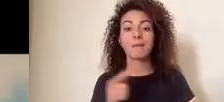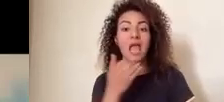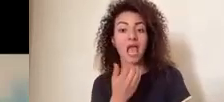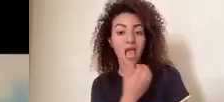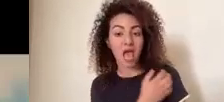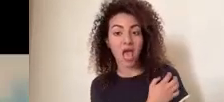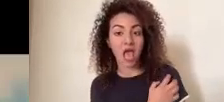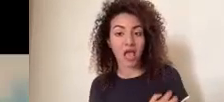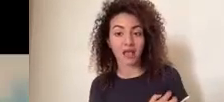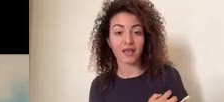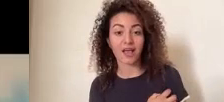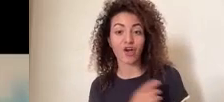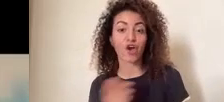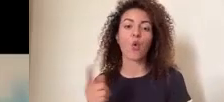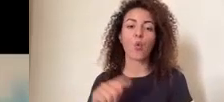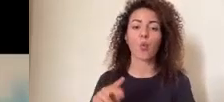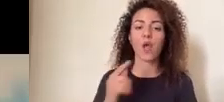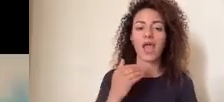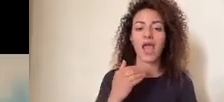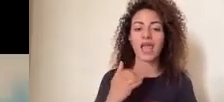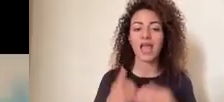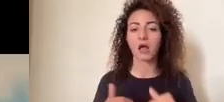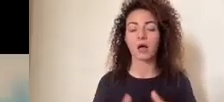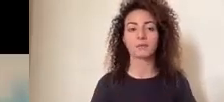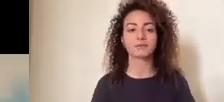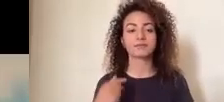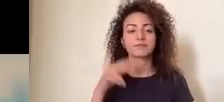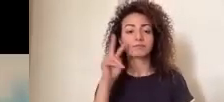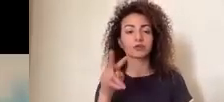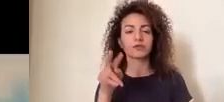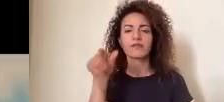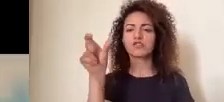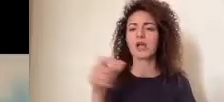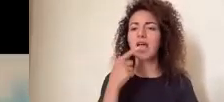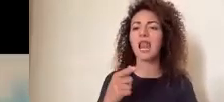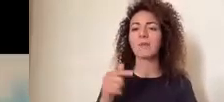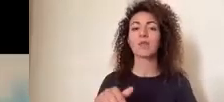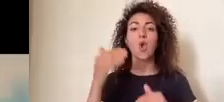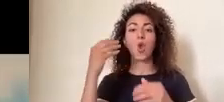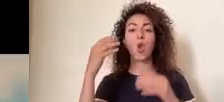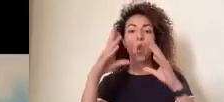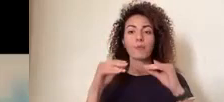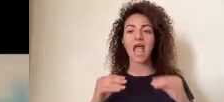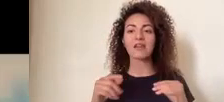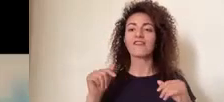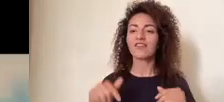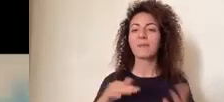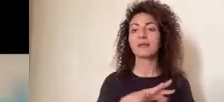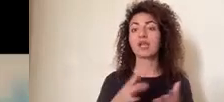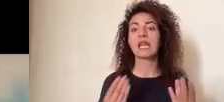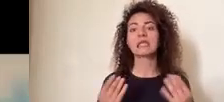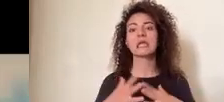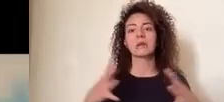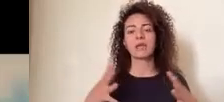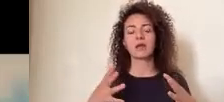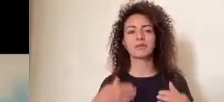Lebanon said, alongside with a lot of catastrophic crises in Lebanon, financial, economic, social and political, the worst affected in